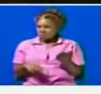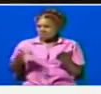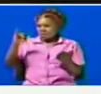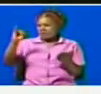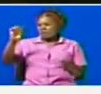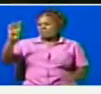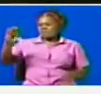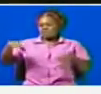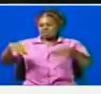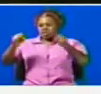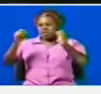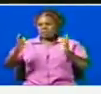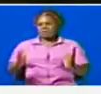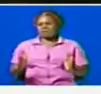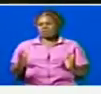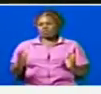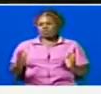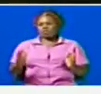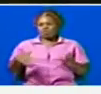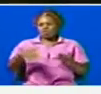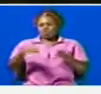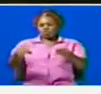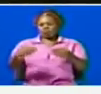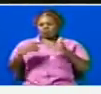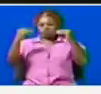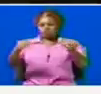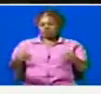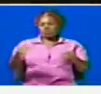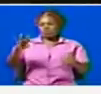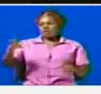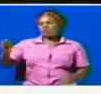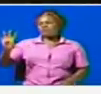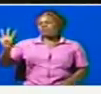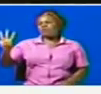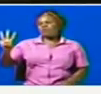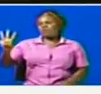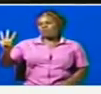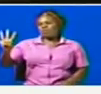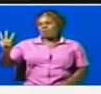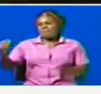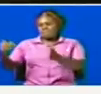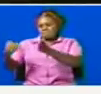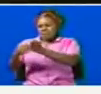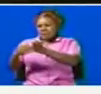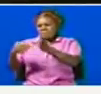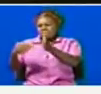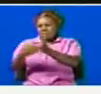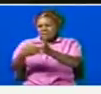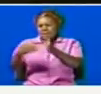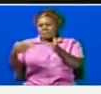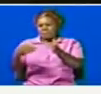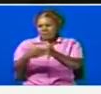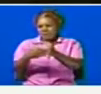IEBC chairperson to call off that exercise in the four counties, is the resistance that has been